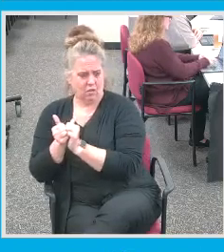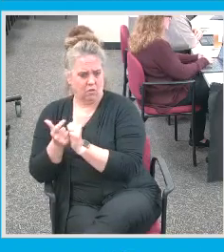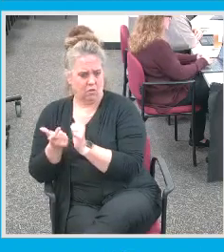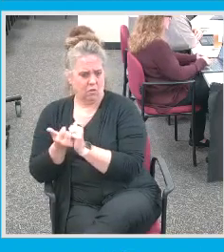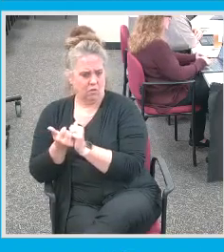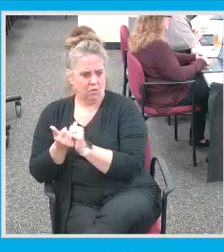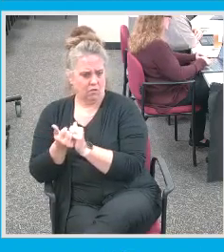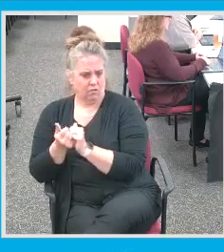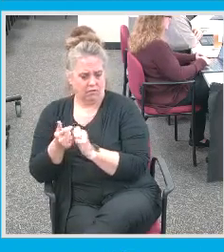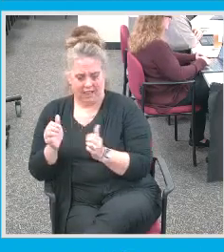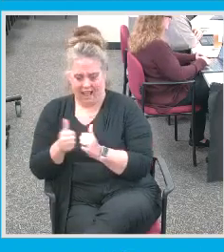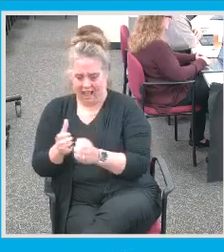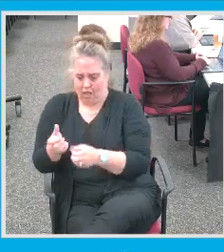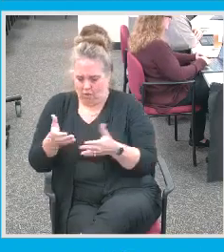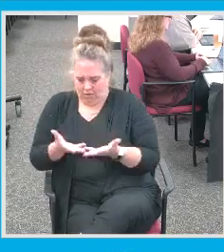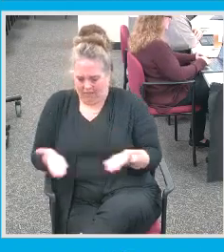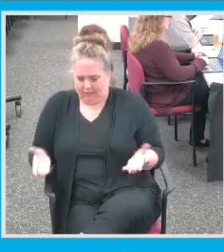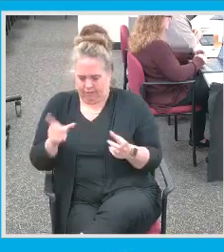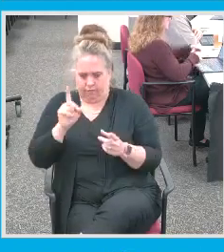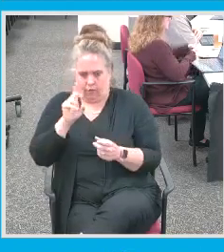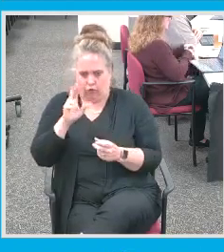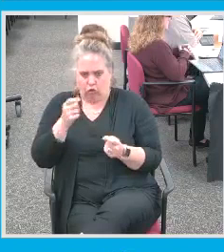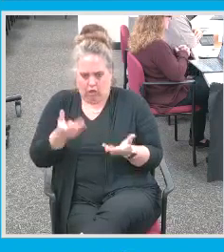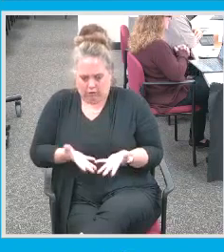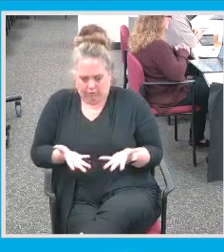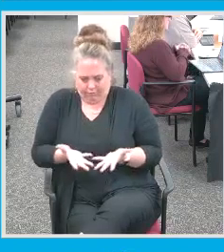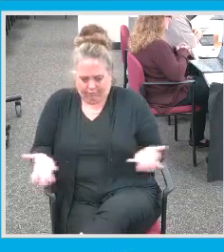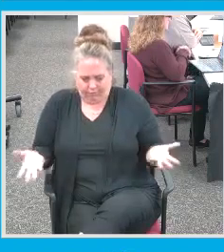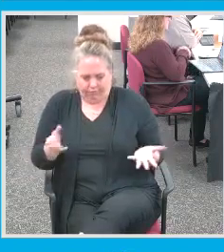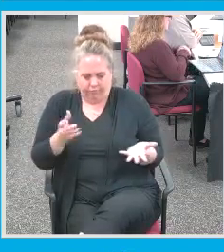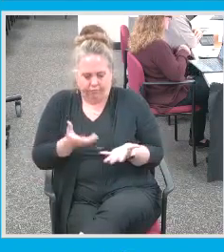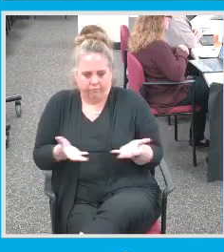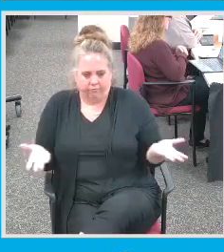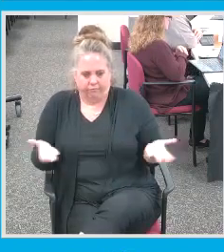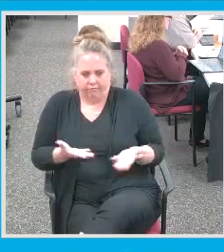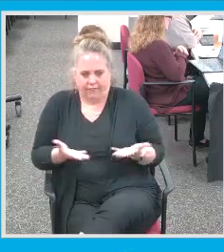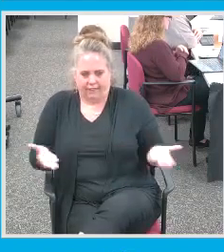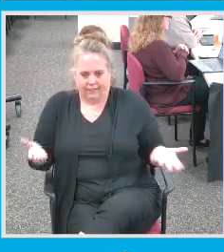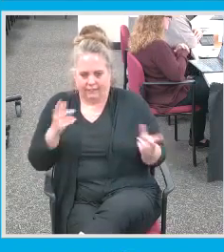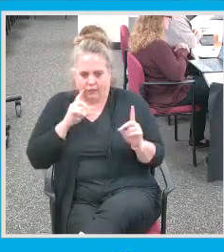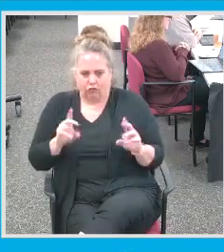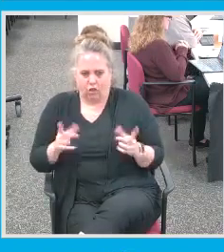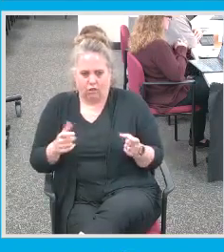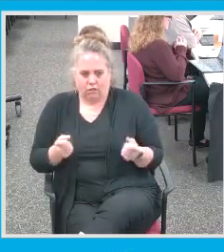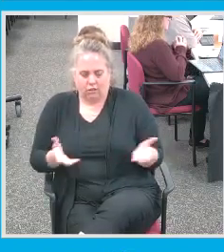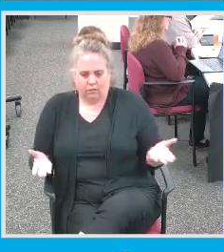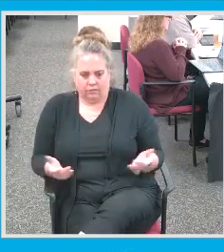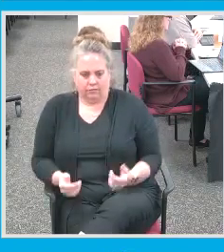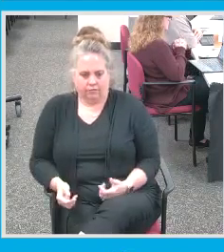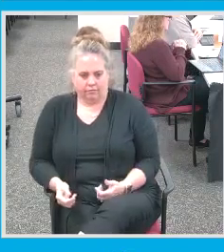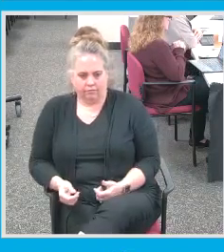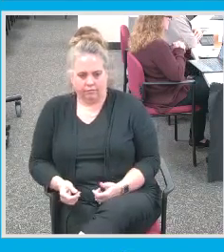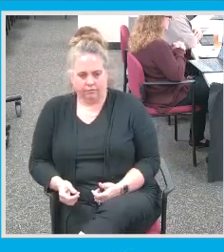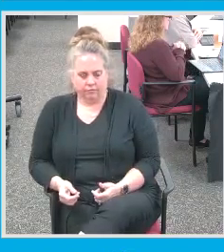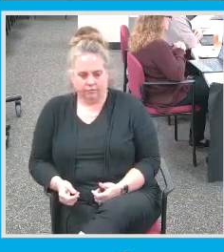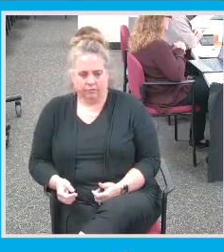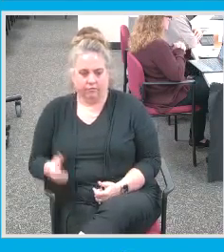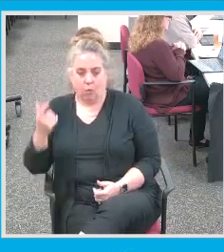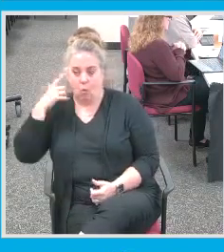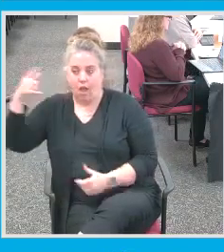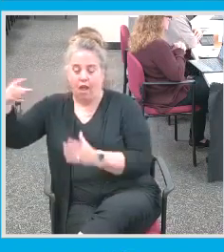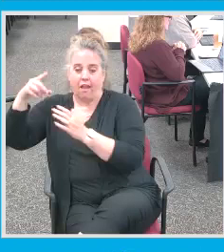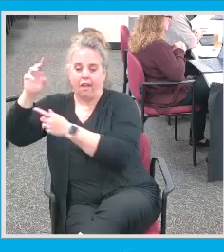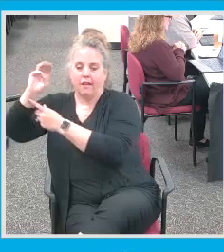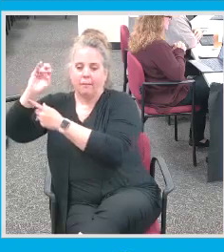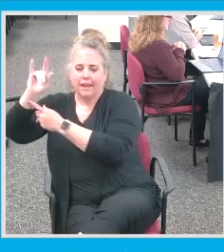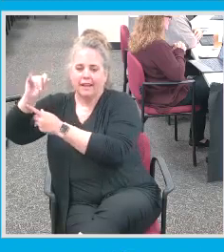community, as those two things in particular start to gain interest. And it may be just because that's what the media is talking about, and it's not a factor in